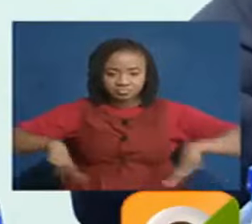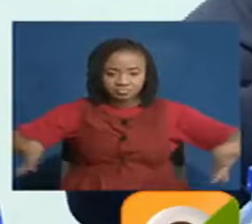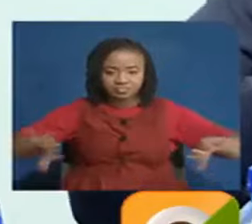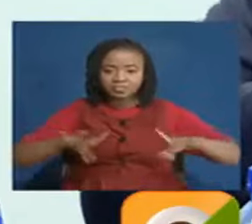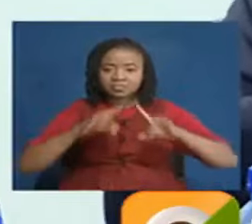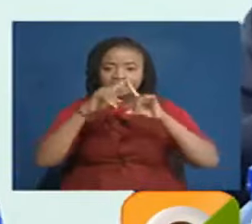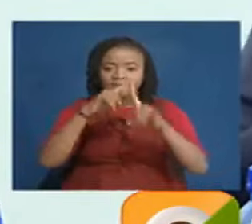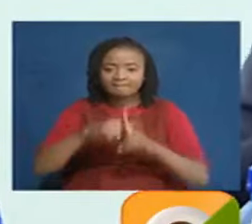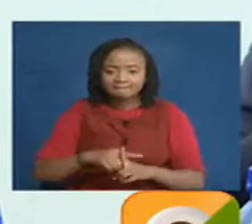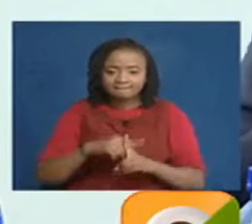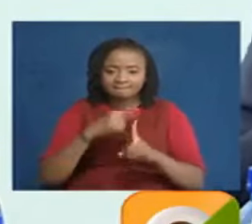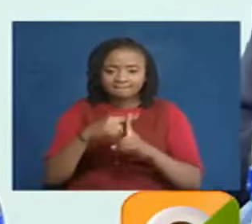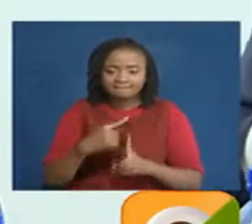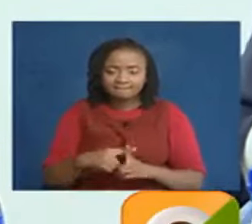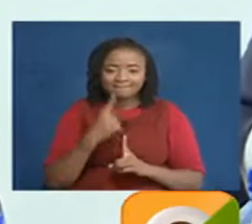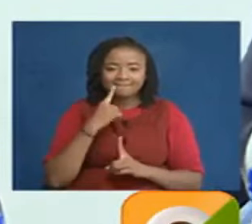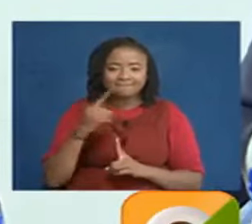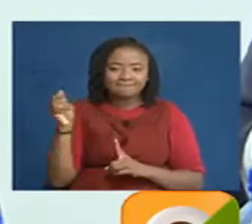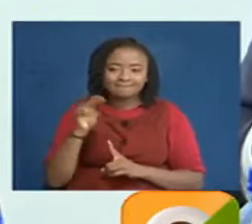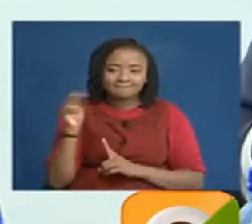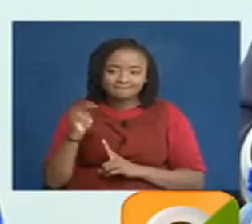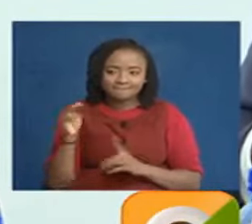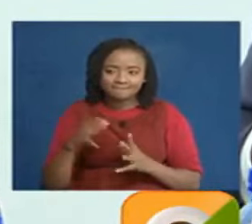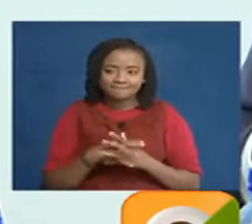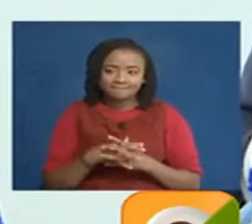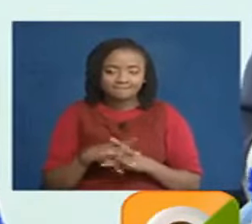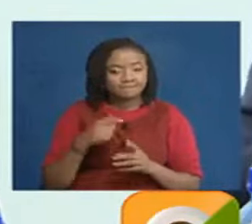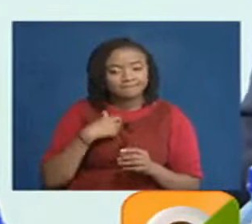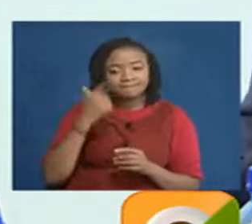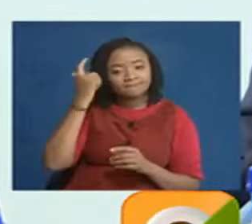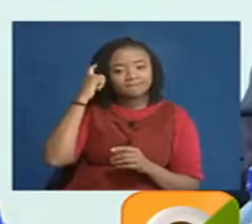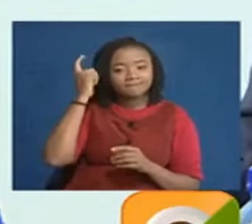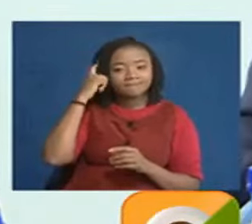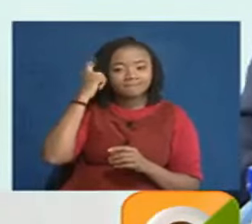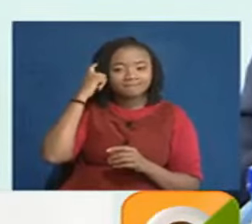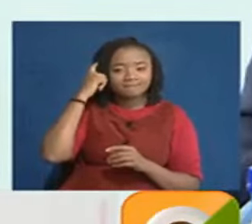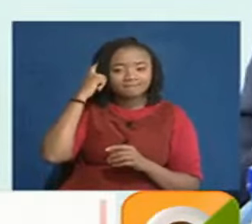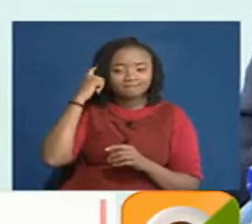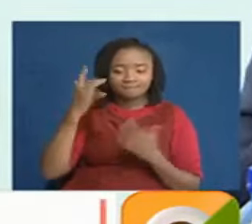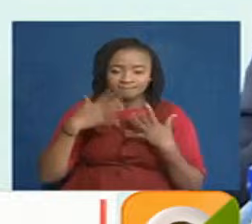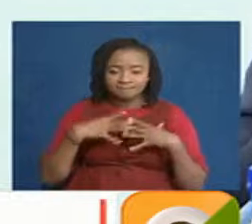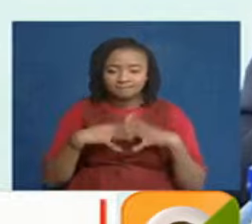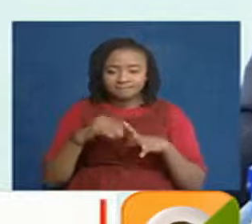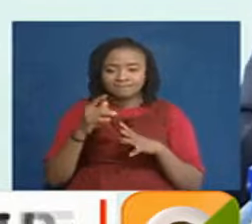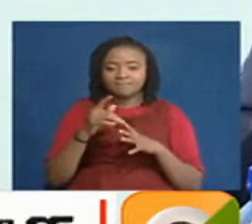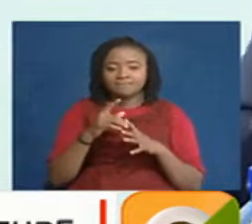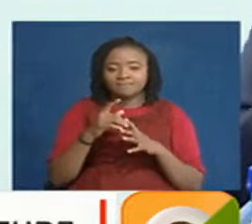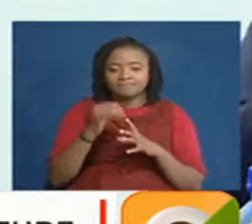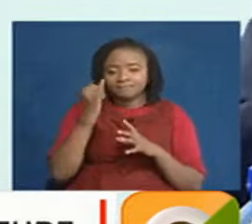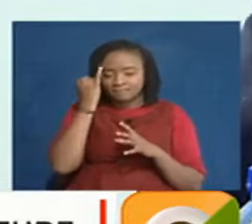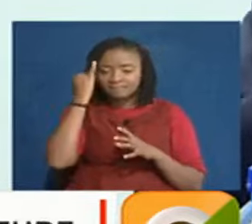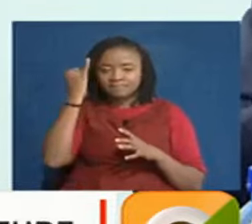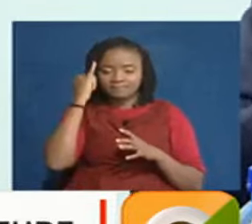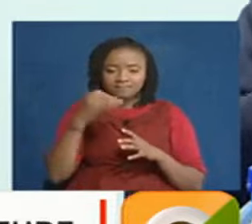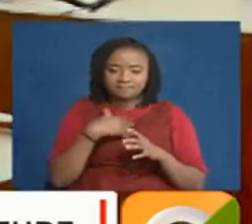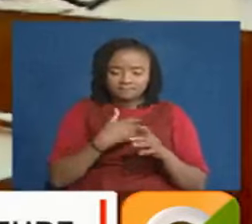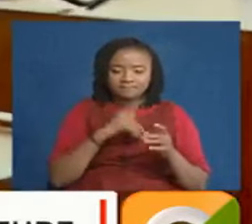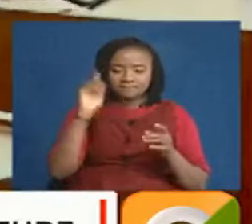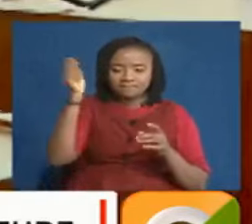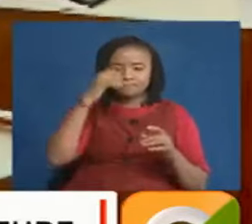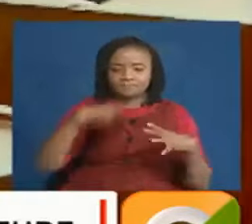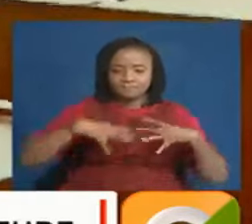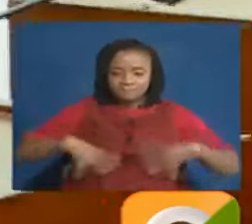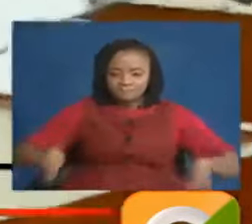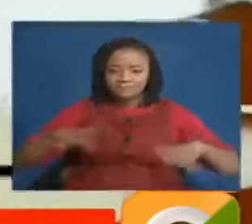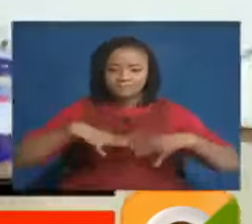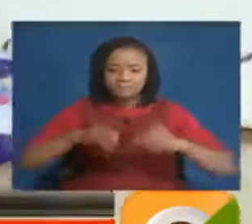every administration comes with the idea that there'll be a Kenyan dress, money is spent, but we have never seen a Kenyan dress. And